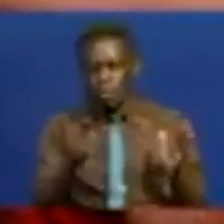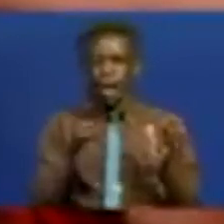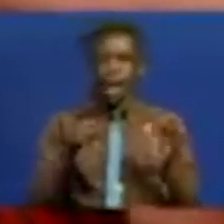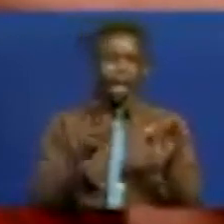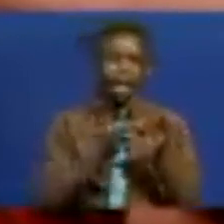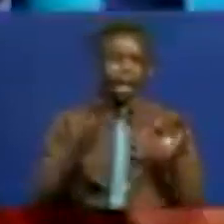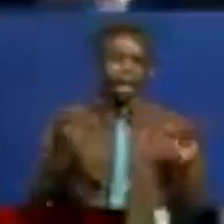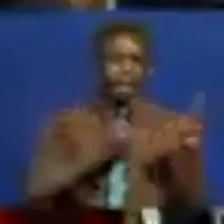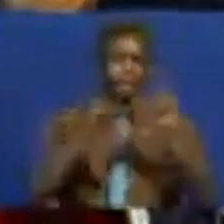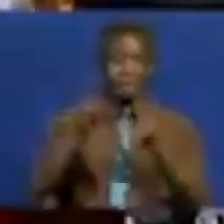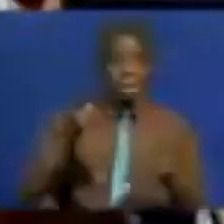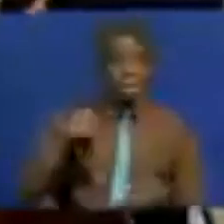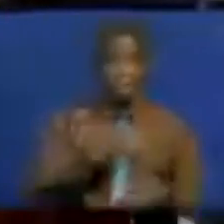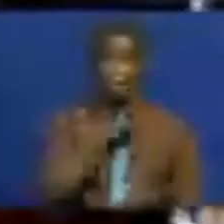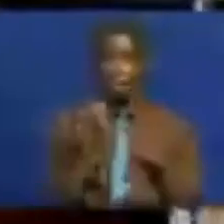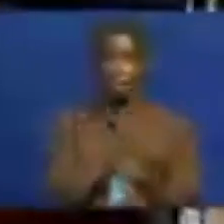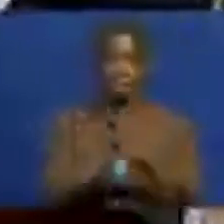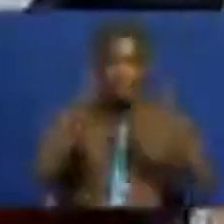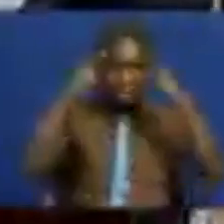done this without you.